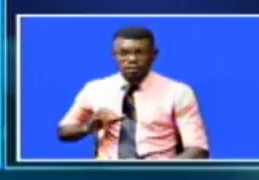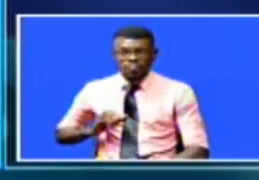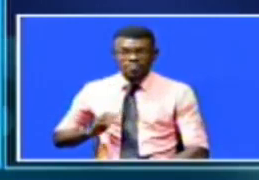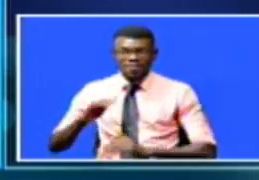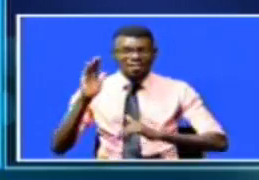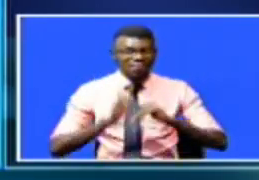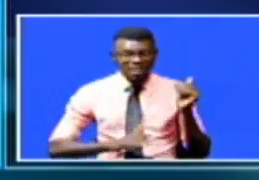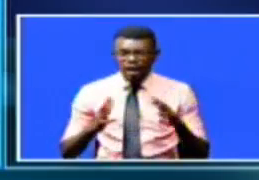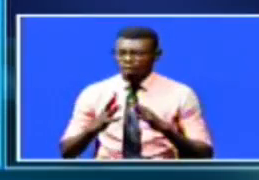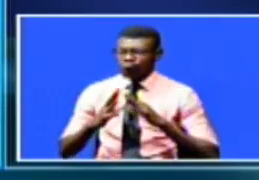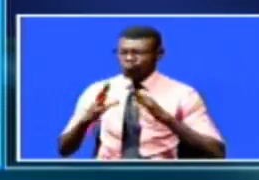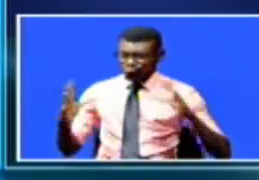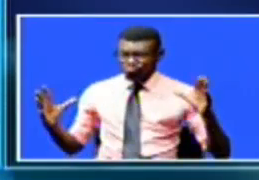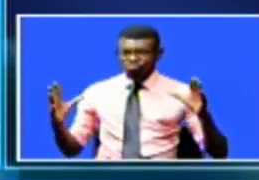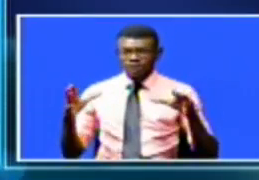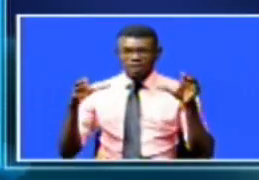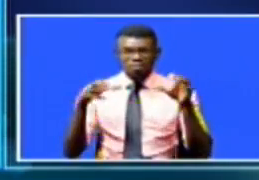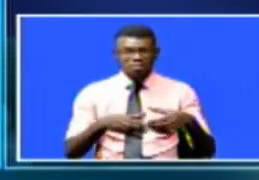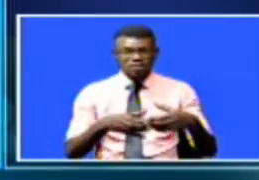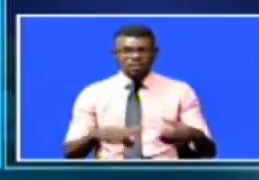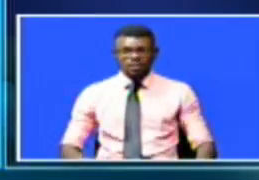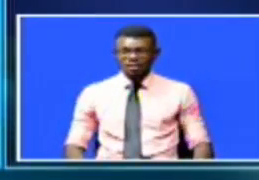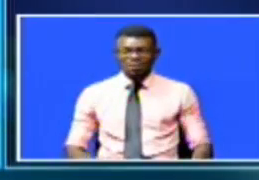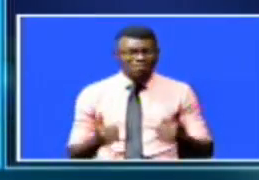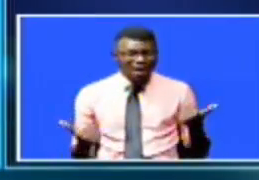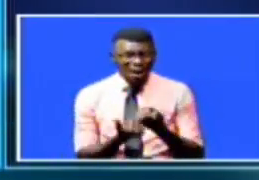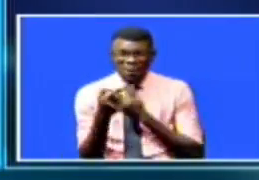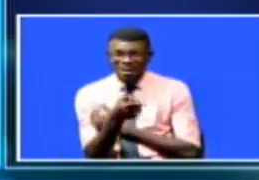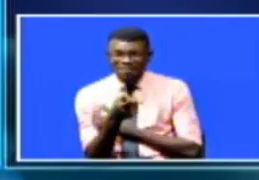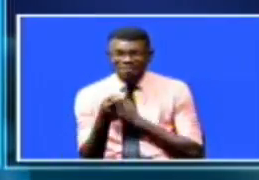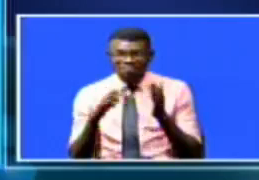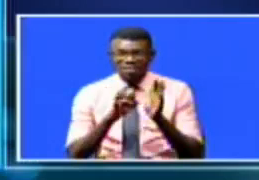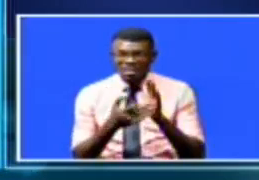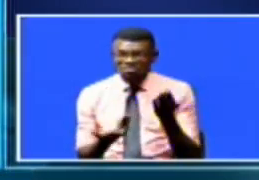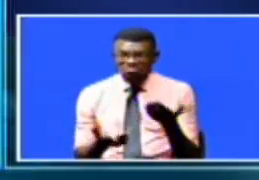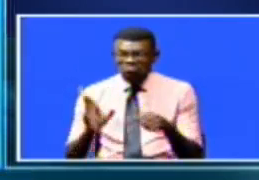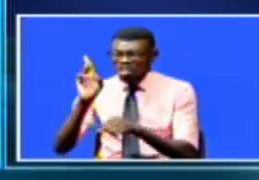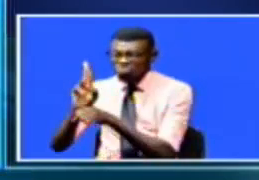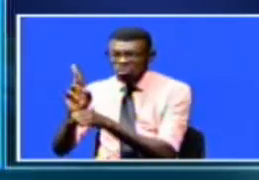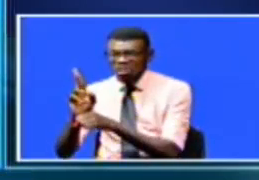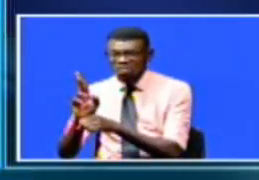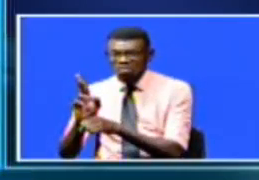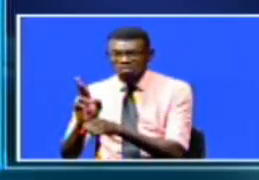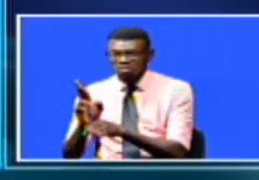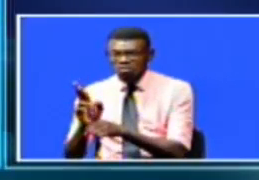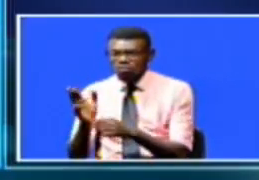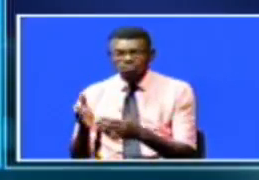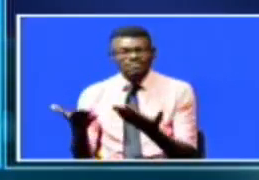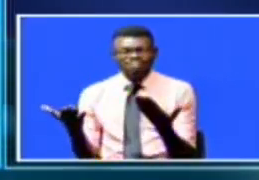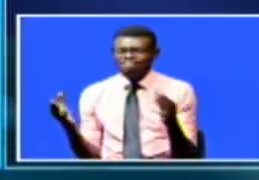the majority party. Yes. That, if it happens, it is not applied retrospectively. It has got to apply